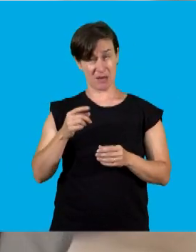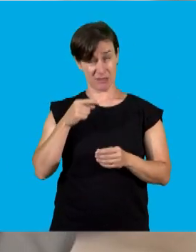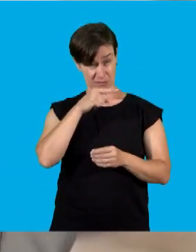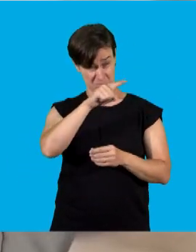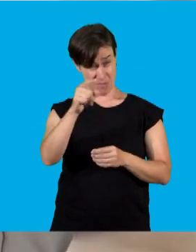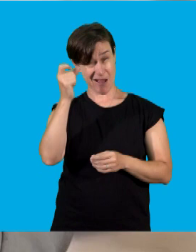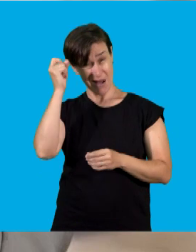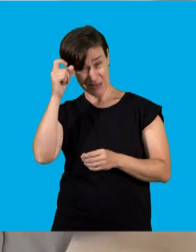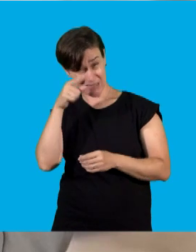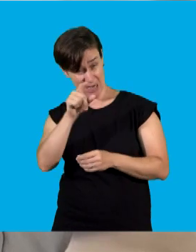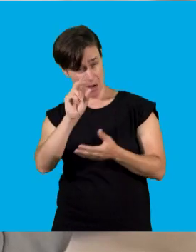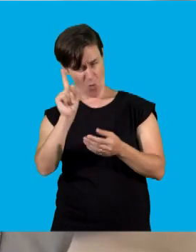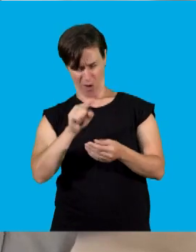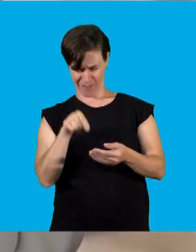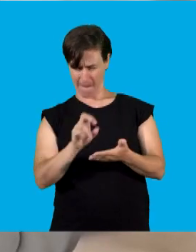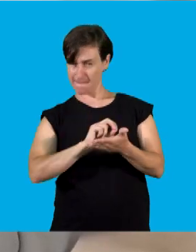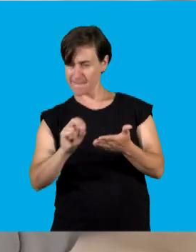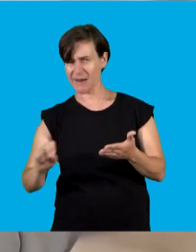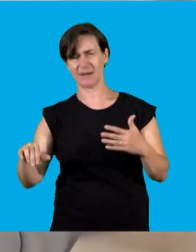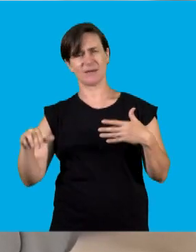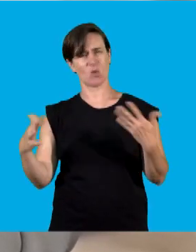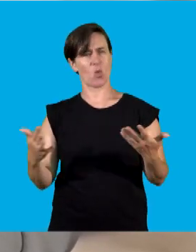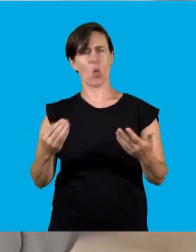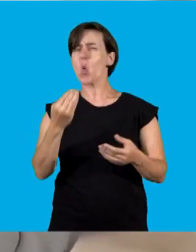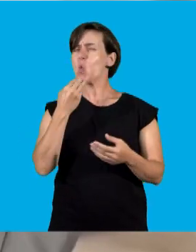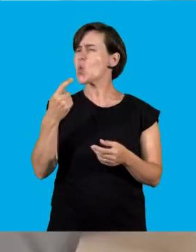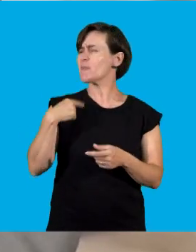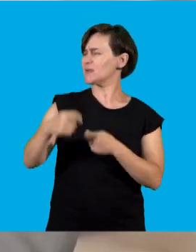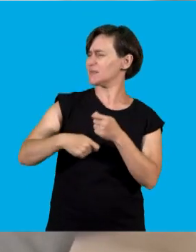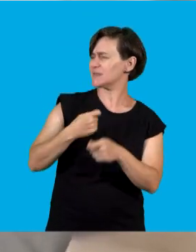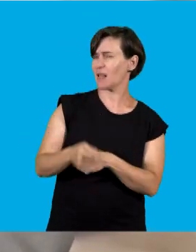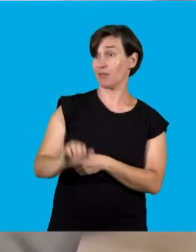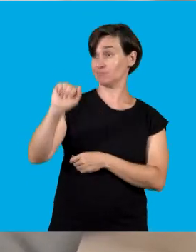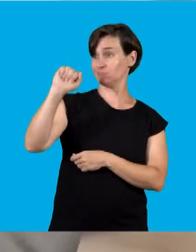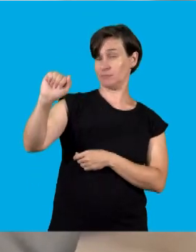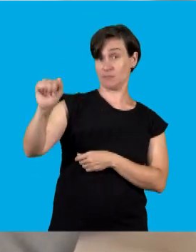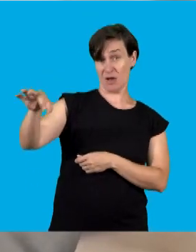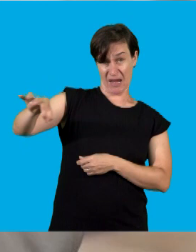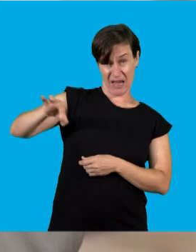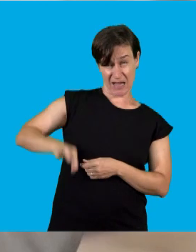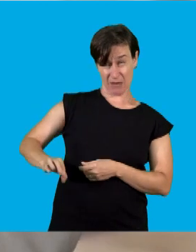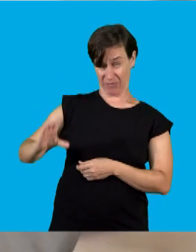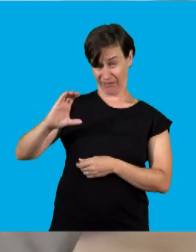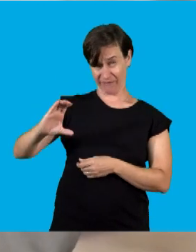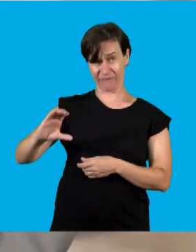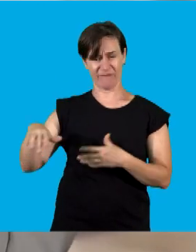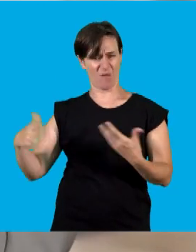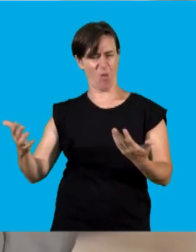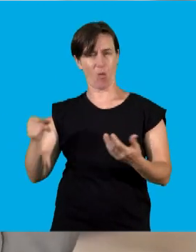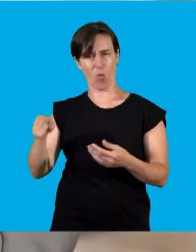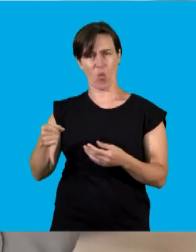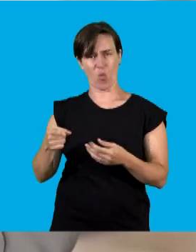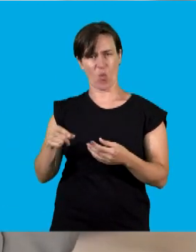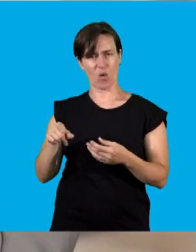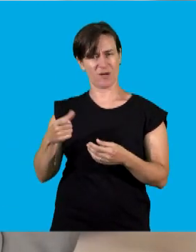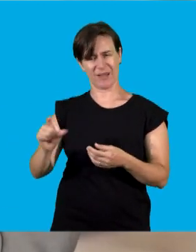they know of, like the level of knowledge? What kind of people am I selling to? What is their income levels maybe? Those are the type of things that